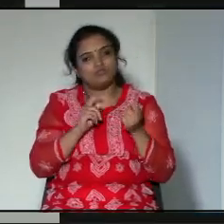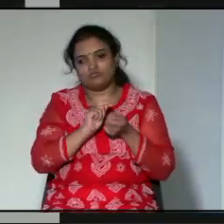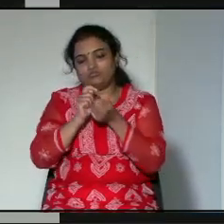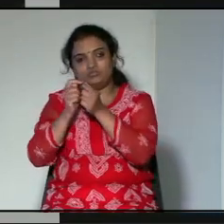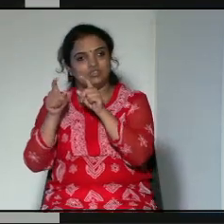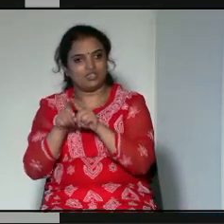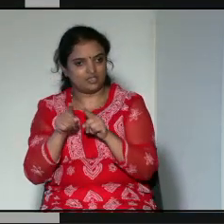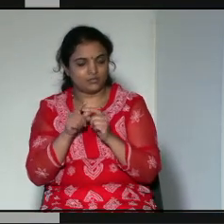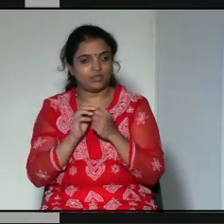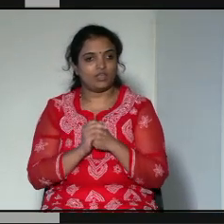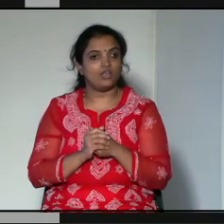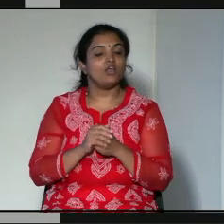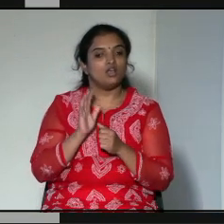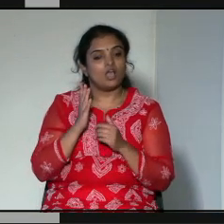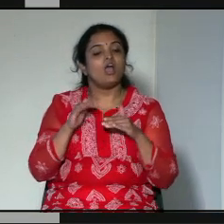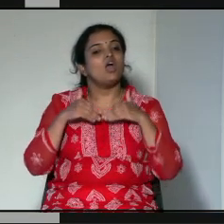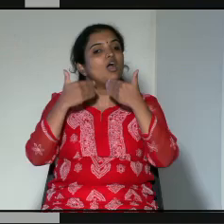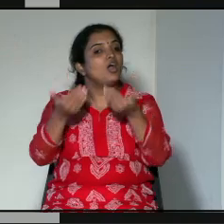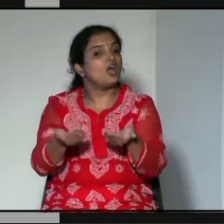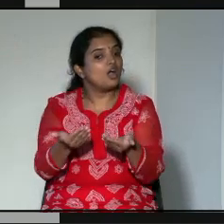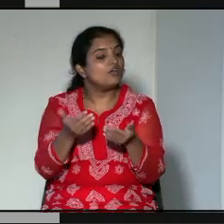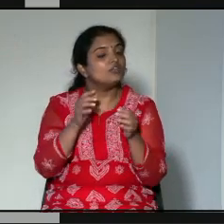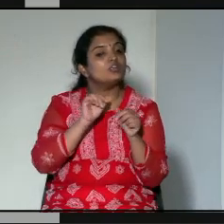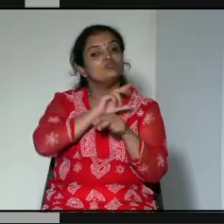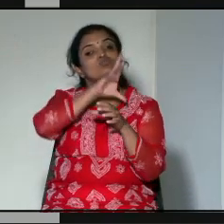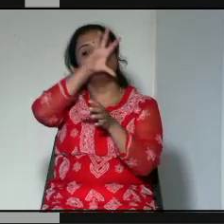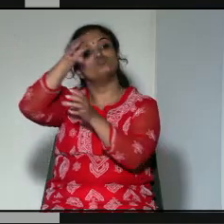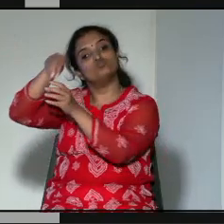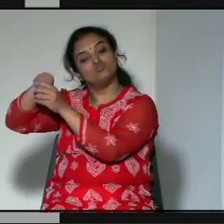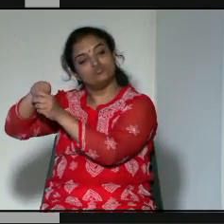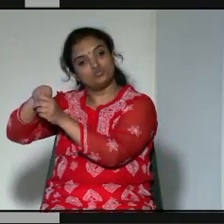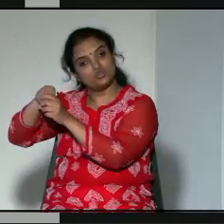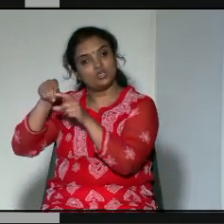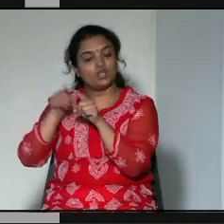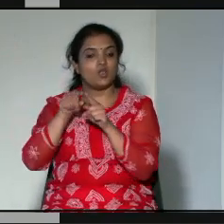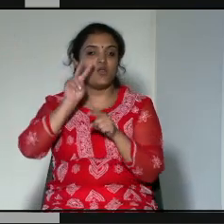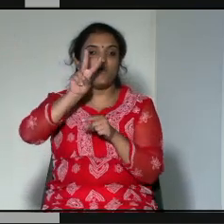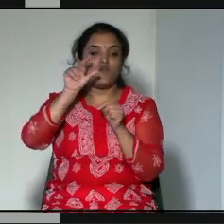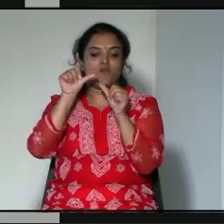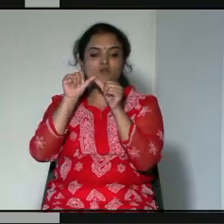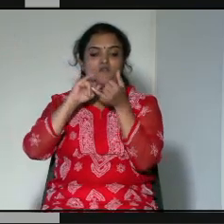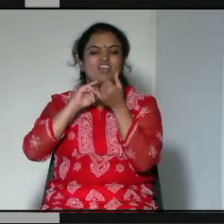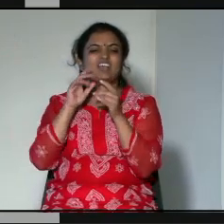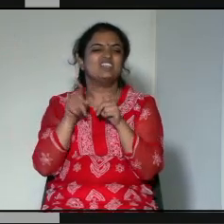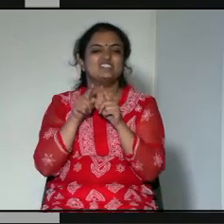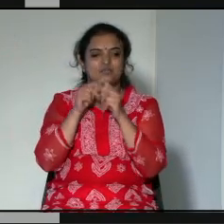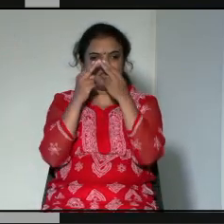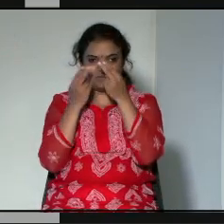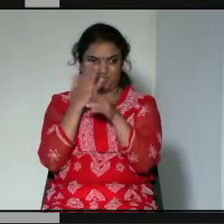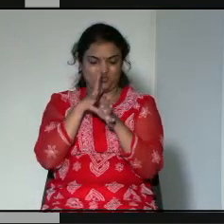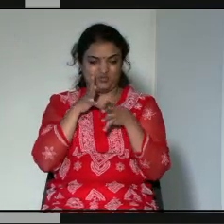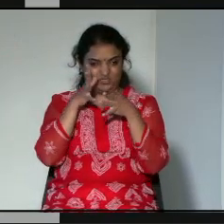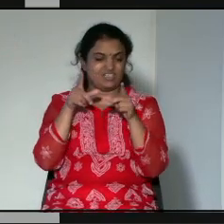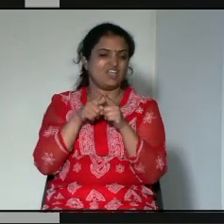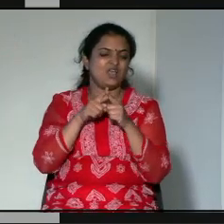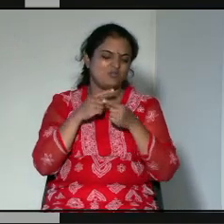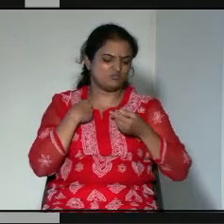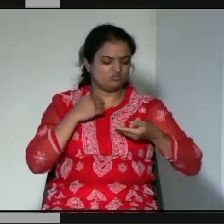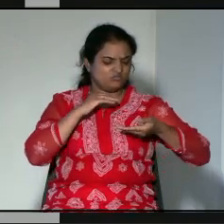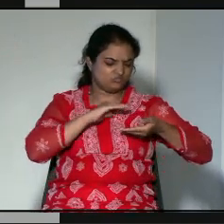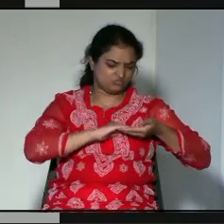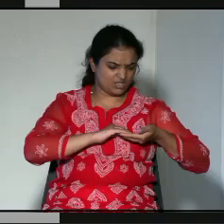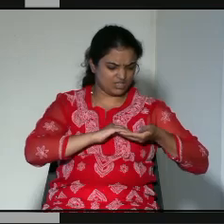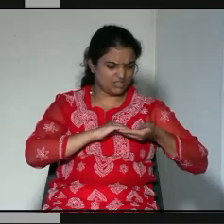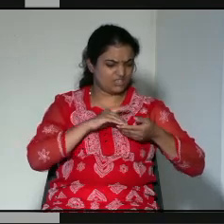first journey to Bastar, she's walked out of a marriage, she's in the shadow of a divorce, dependent on her